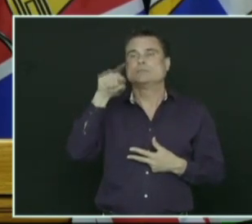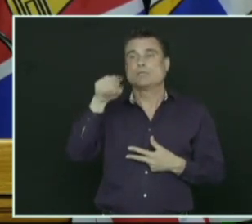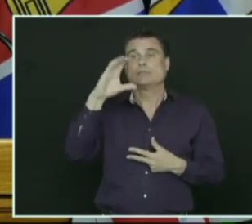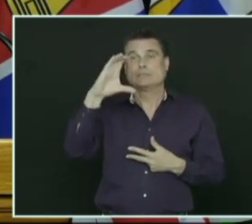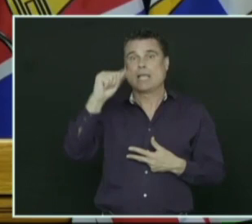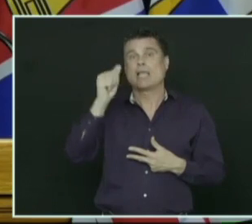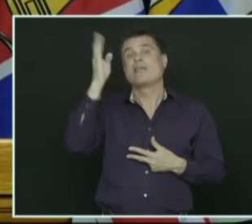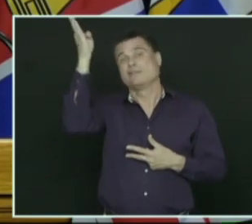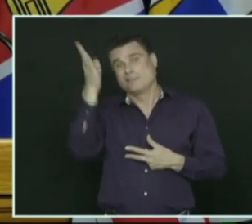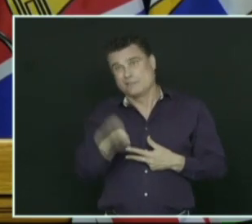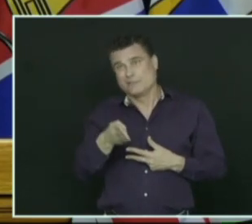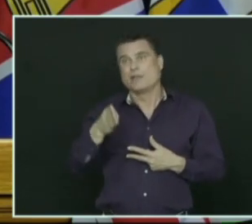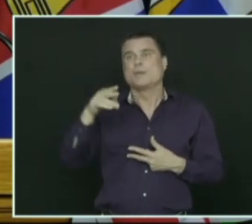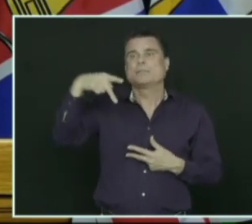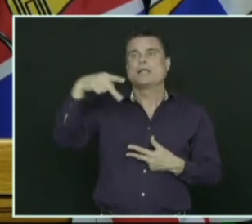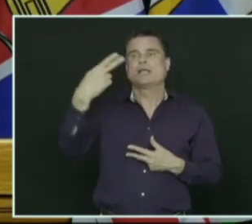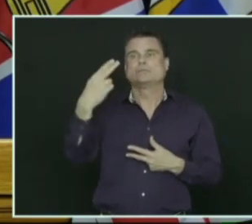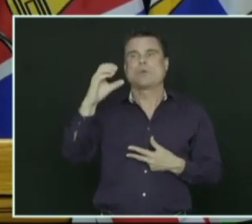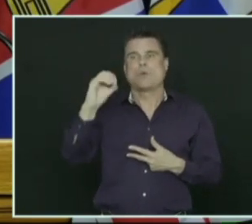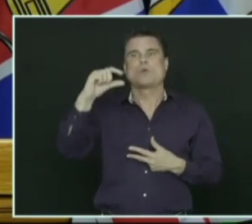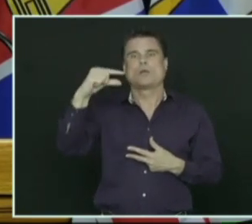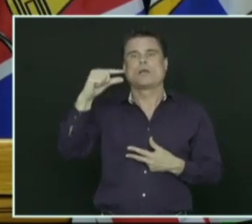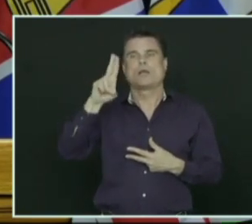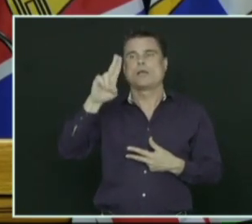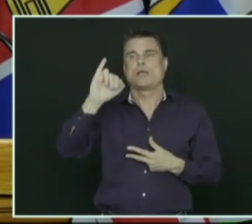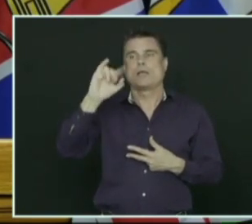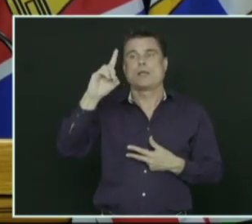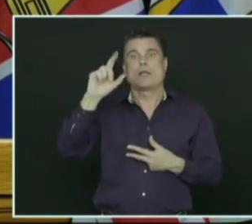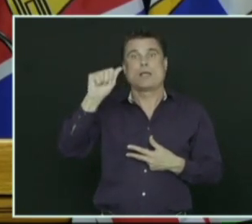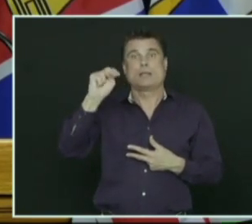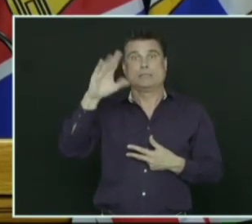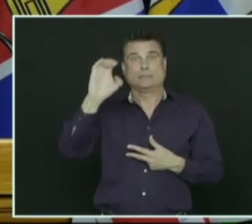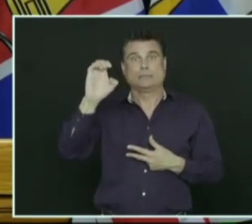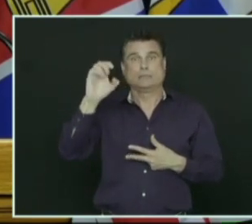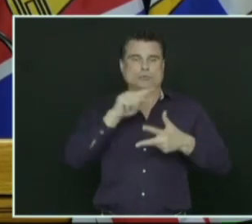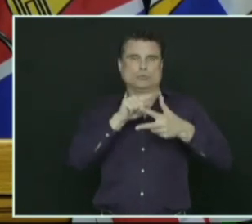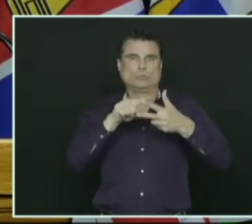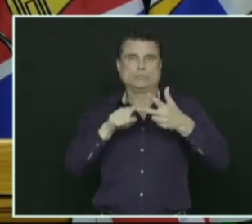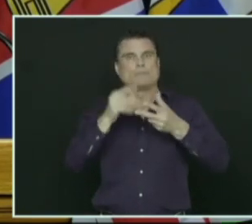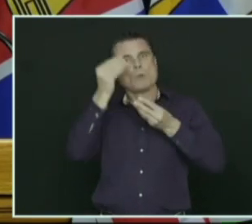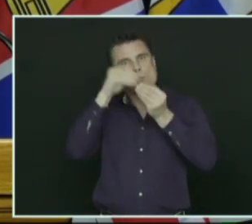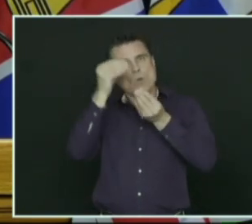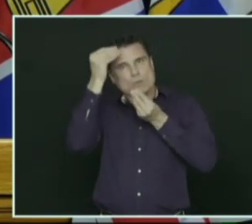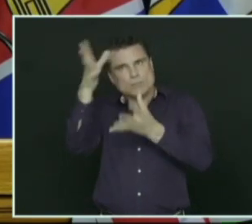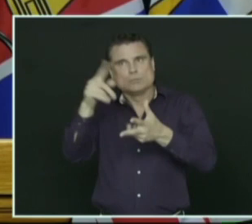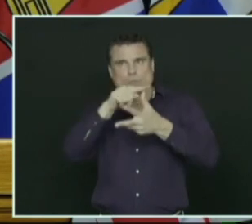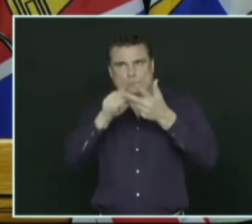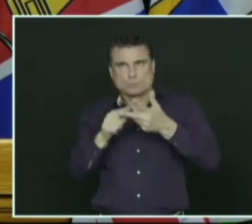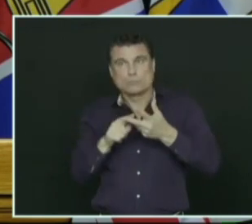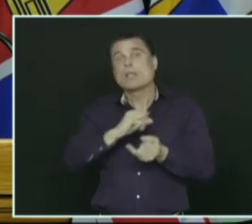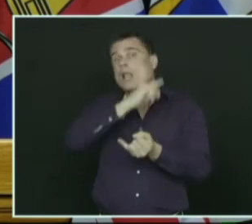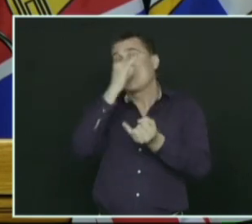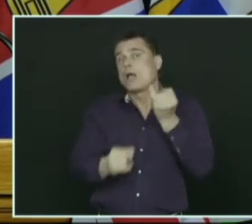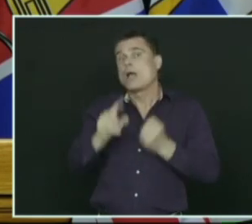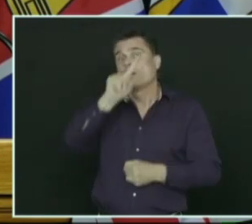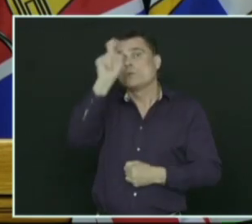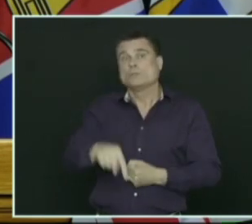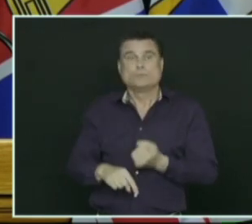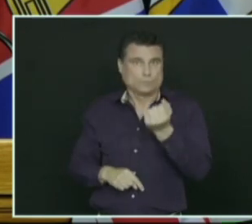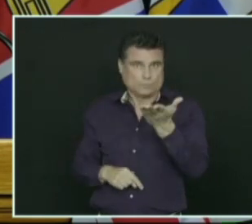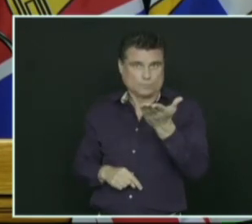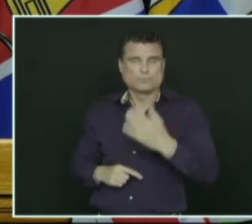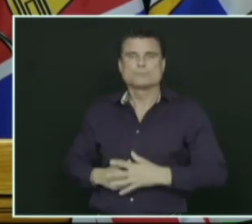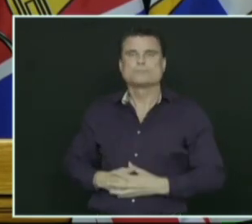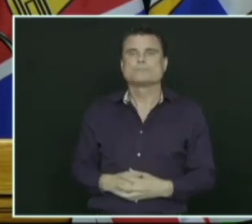those are some things, what's happening around us. We'll be looking at what's happening in BC, where the outbreaks are, how